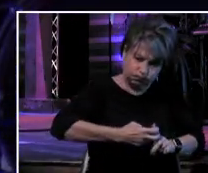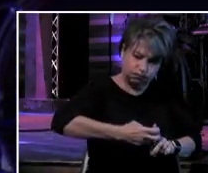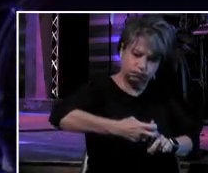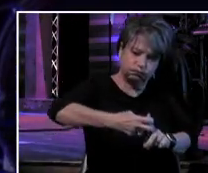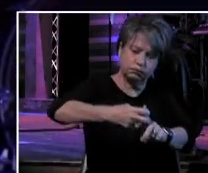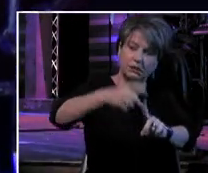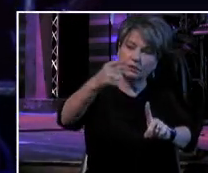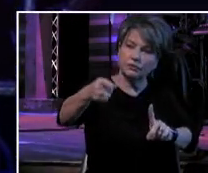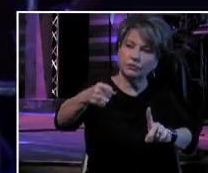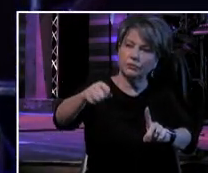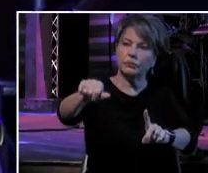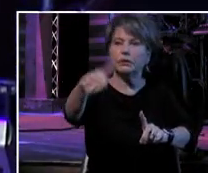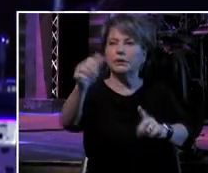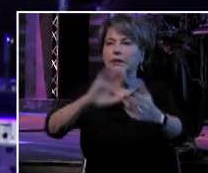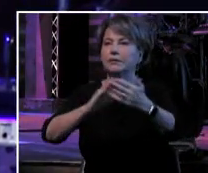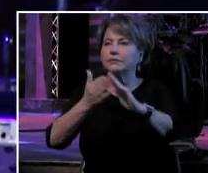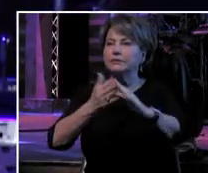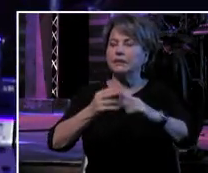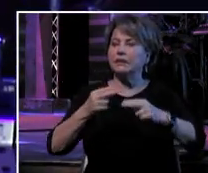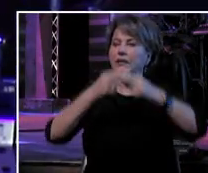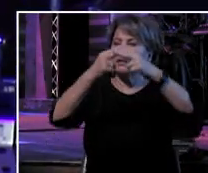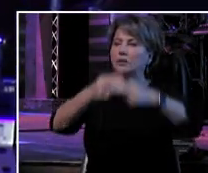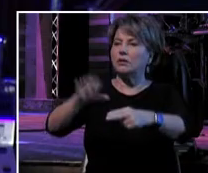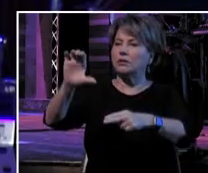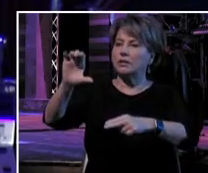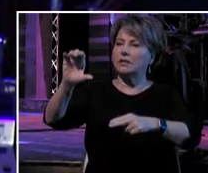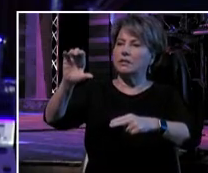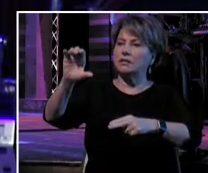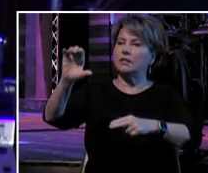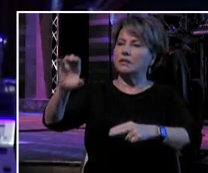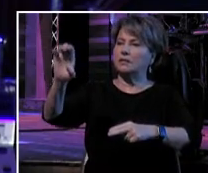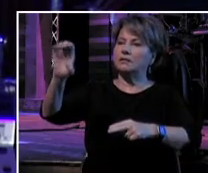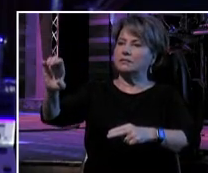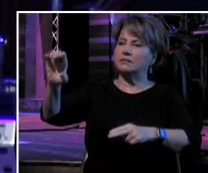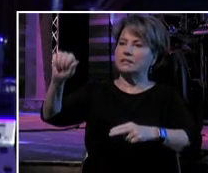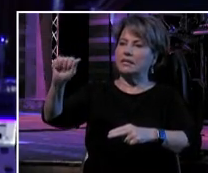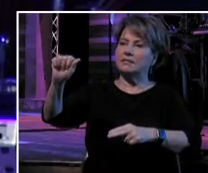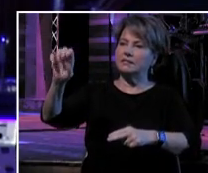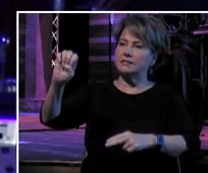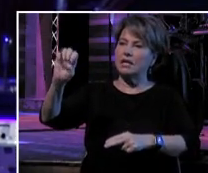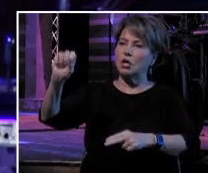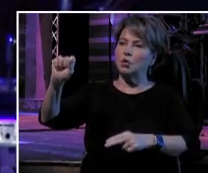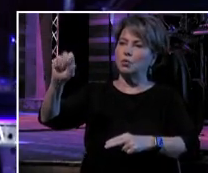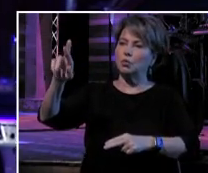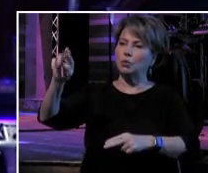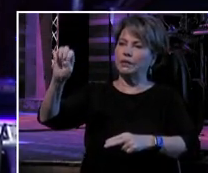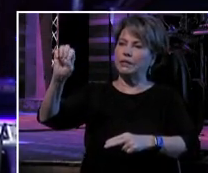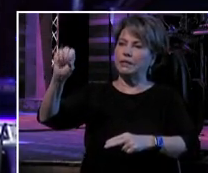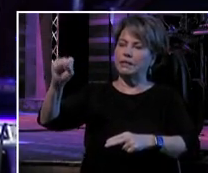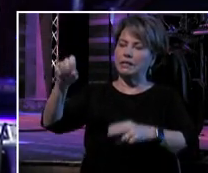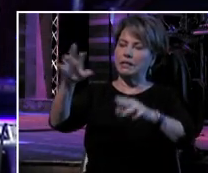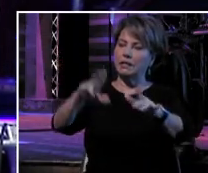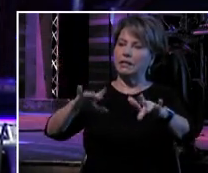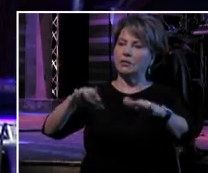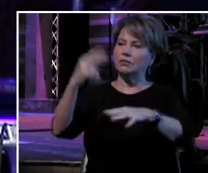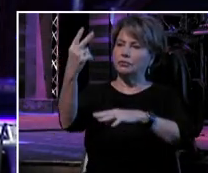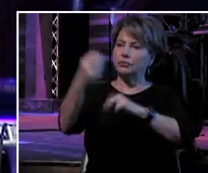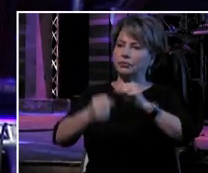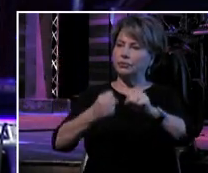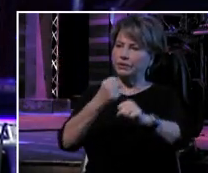sea, and he waited. He waited to what would happen. He waited there for 2.5 years, and it was eventually taken to